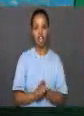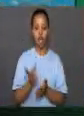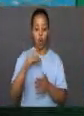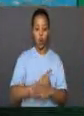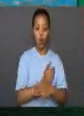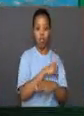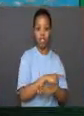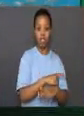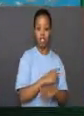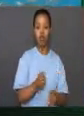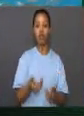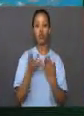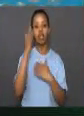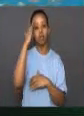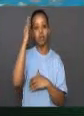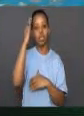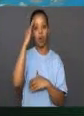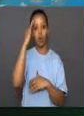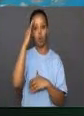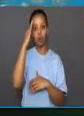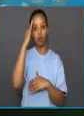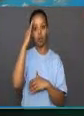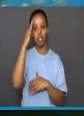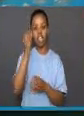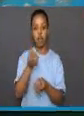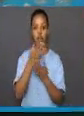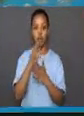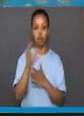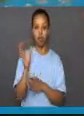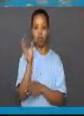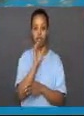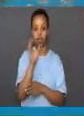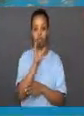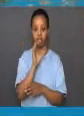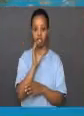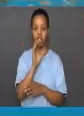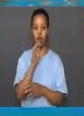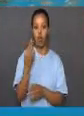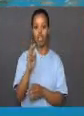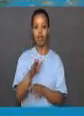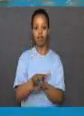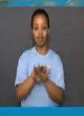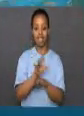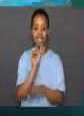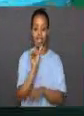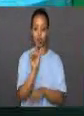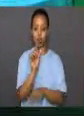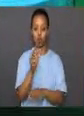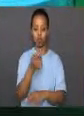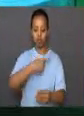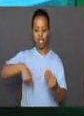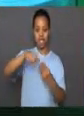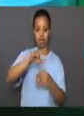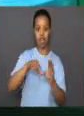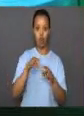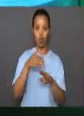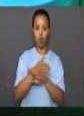Dolphins are known for surrounding a school of fish, and then they take